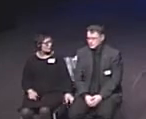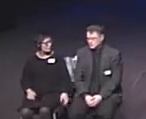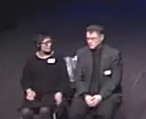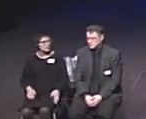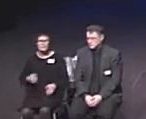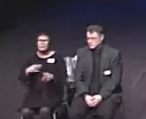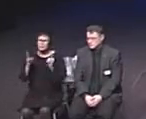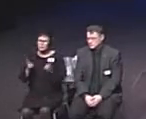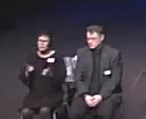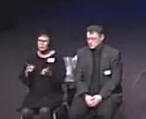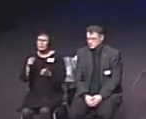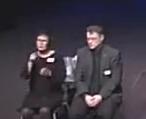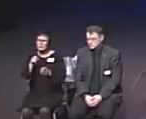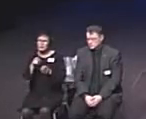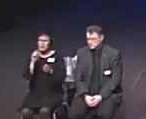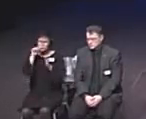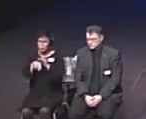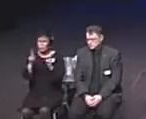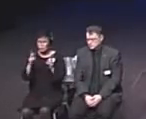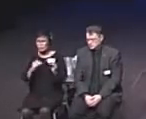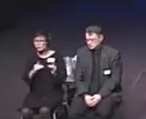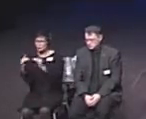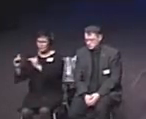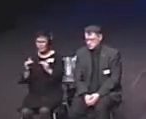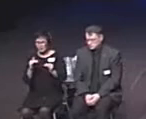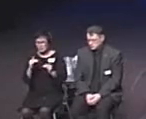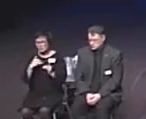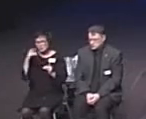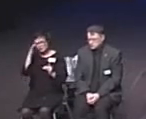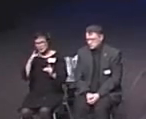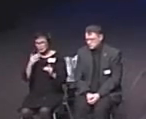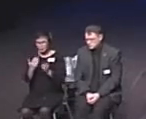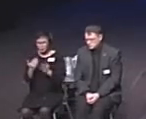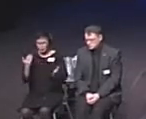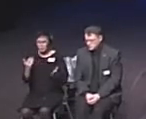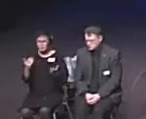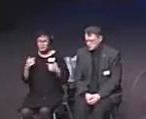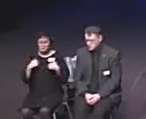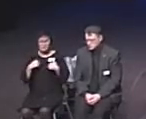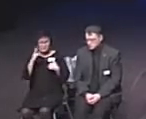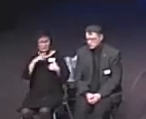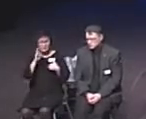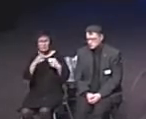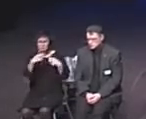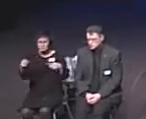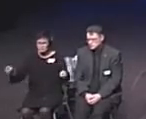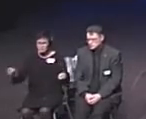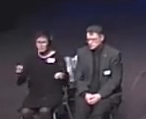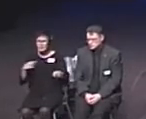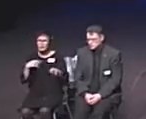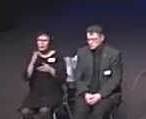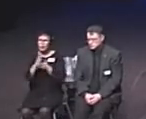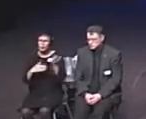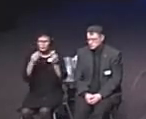this is also a part of equality, I would say, and justice, because we're not the same. And some learn in one